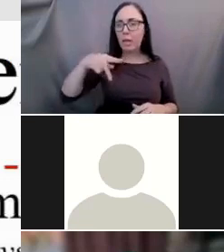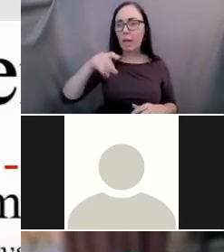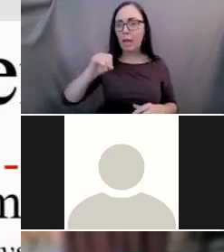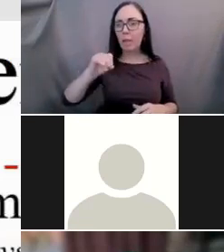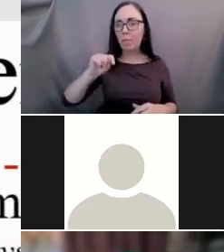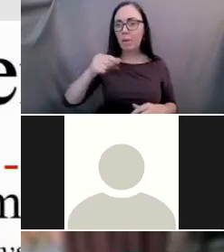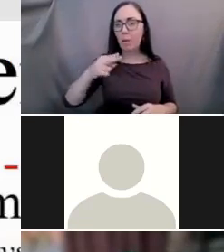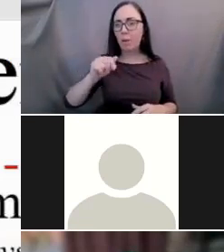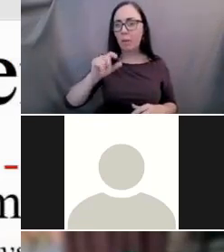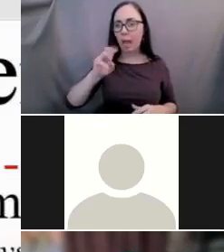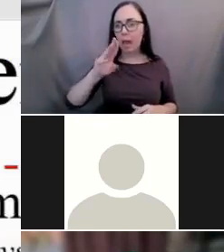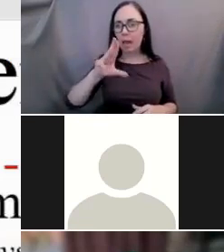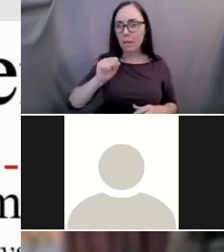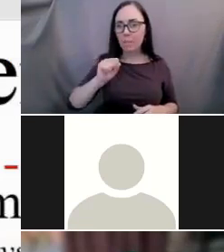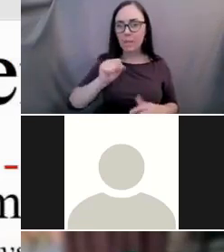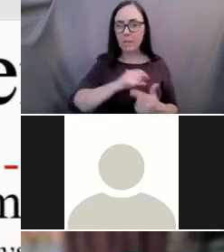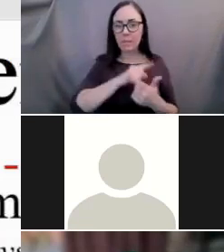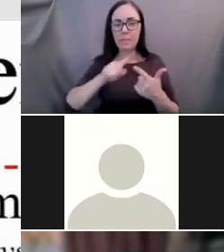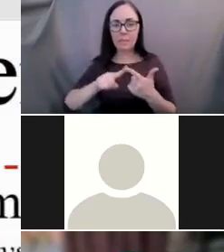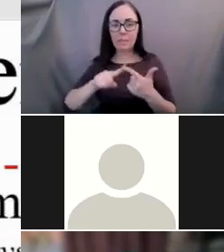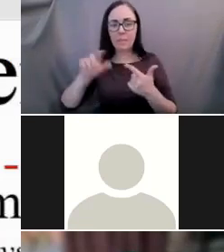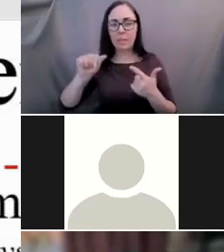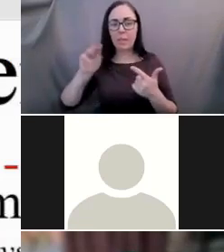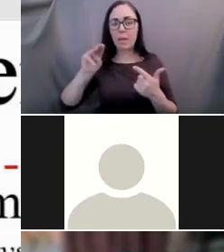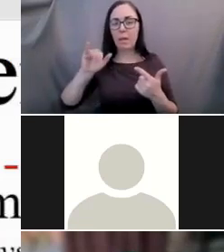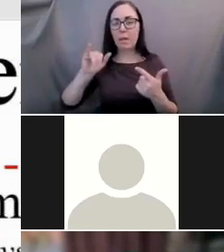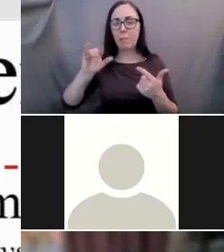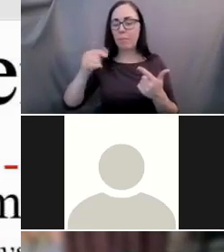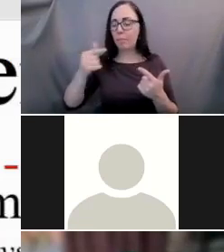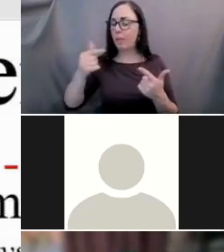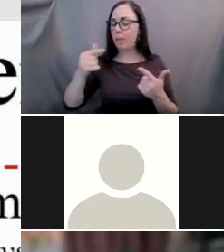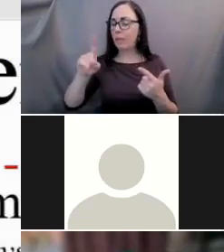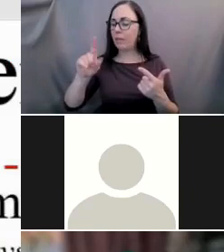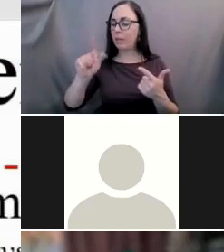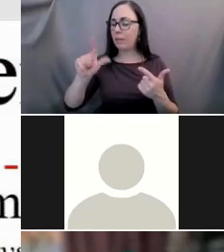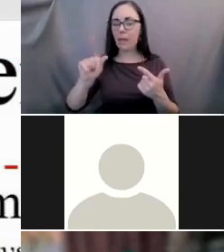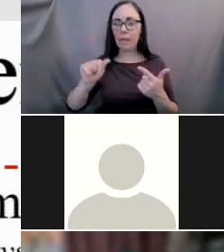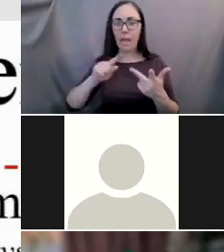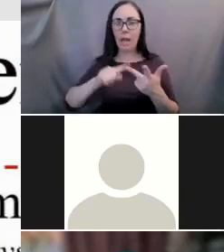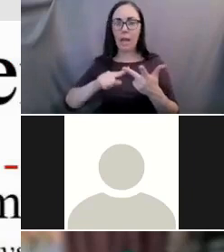the hippocampus, and the thalamus.